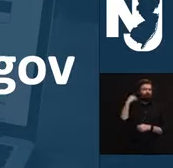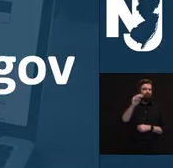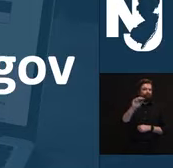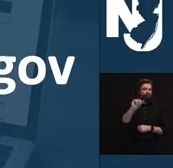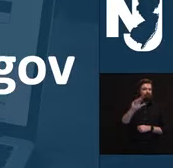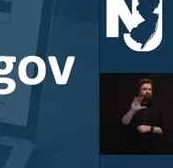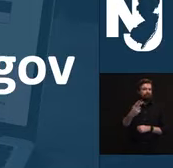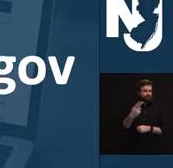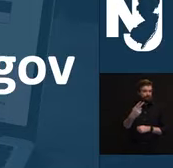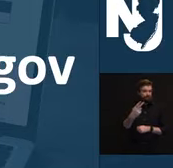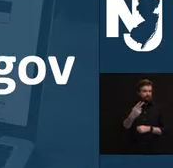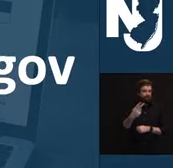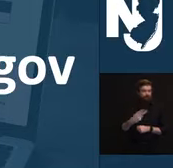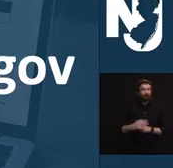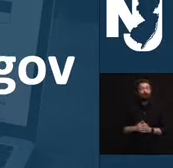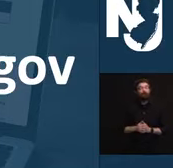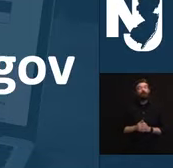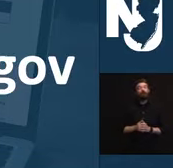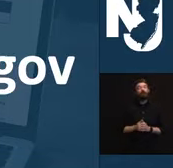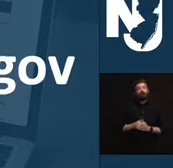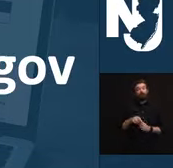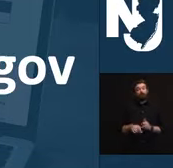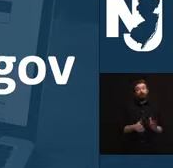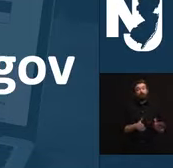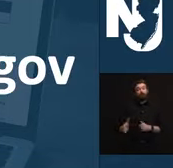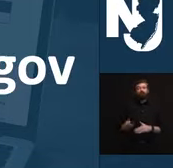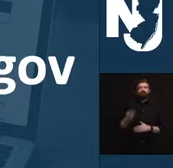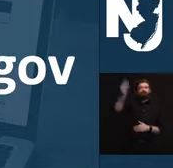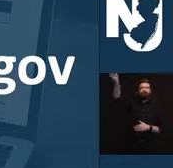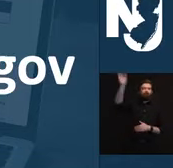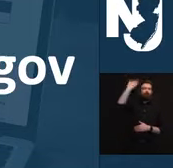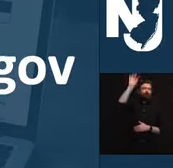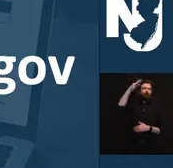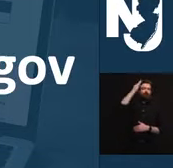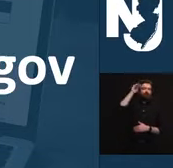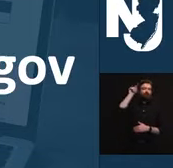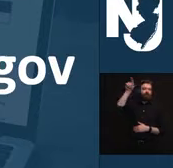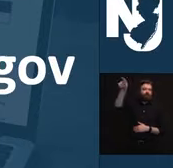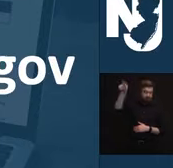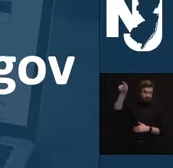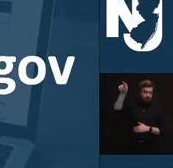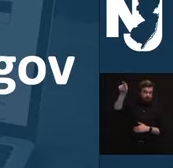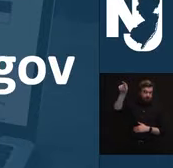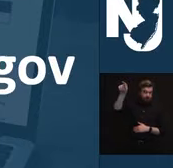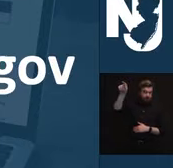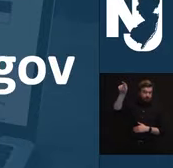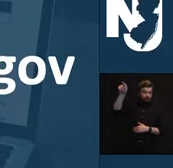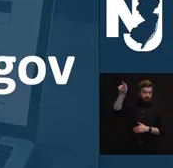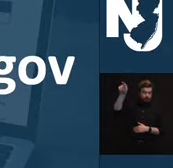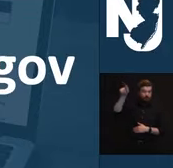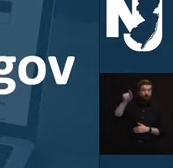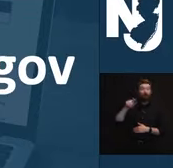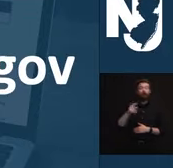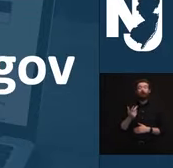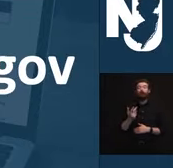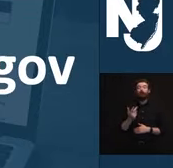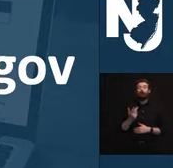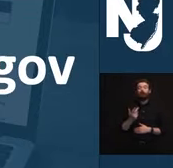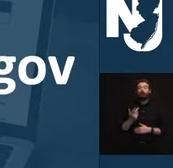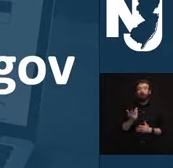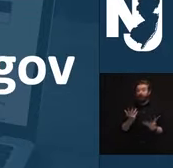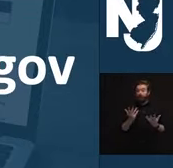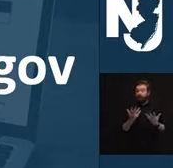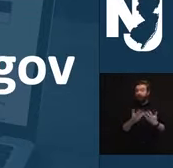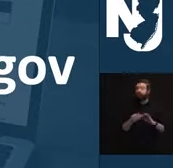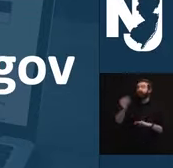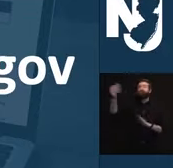has been further refined since. Nothing is being left to chance or improvisation, and we continue to work closely with our